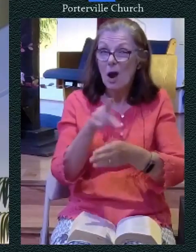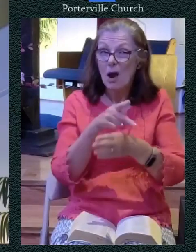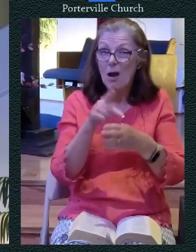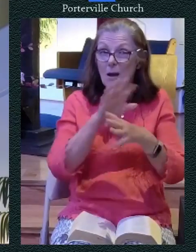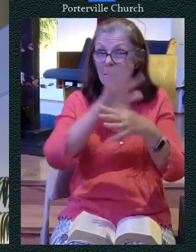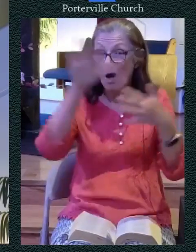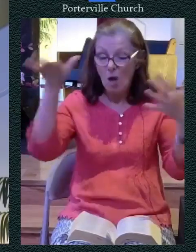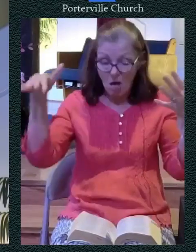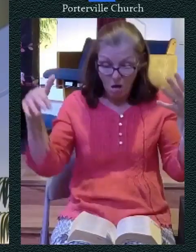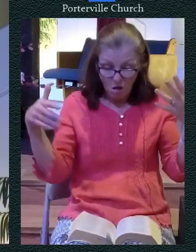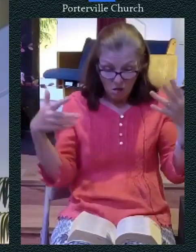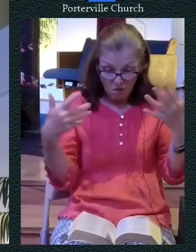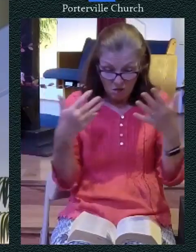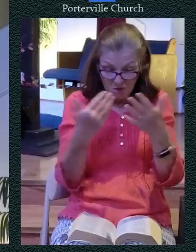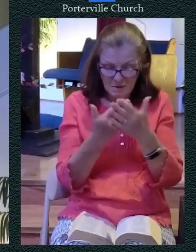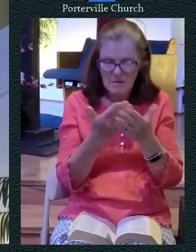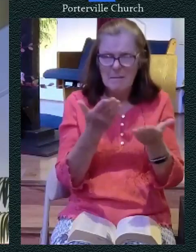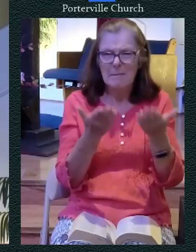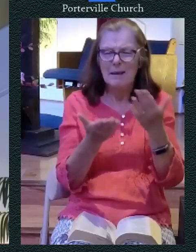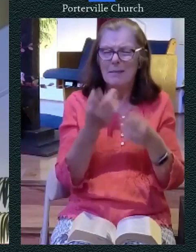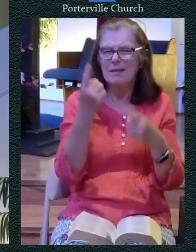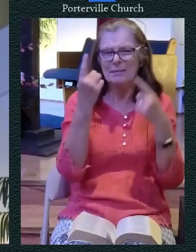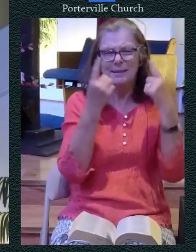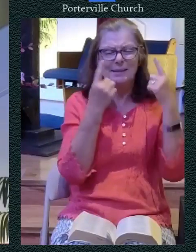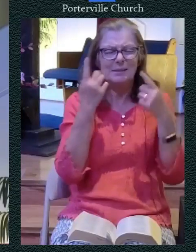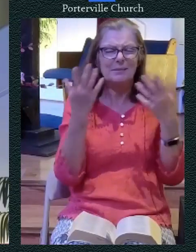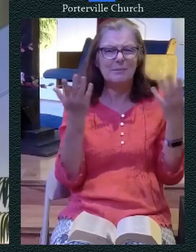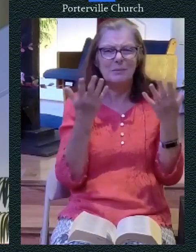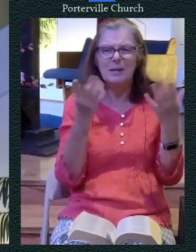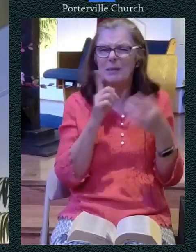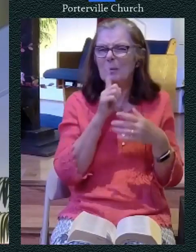we kind of may wonder what's going on here.